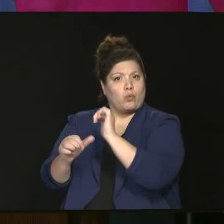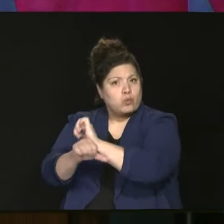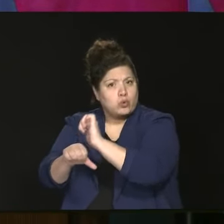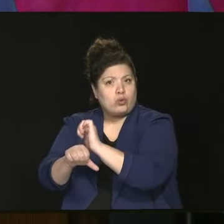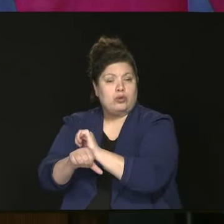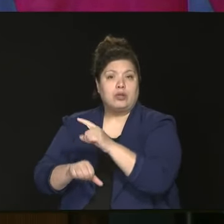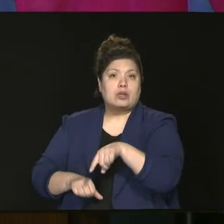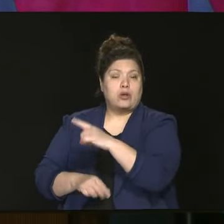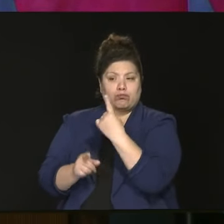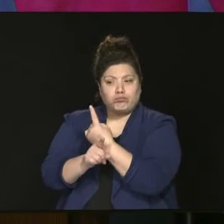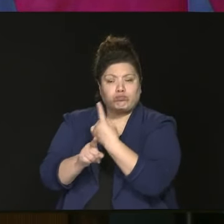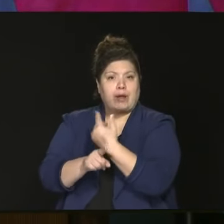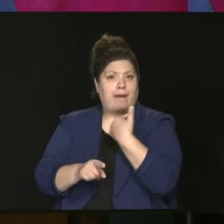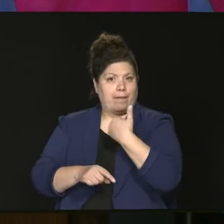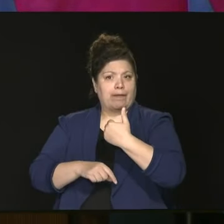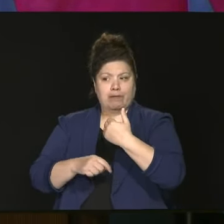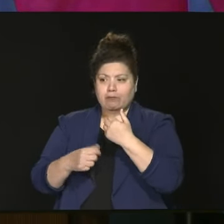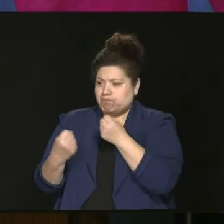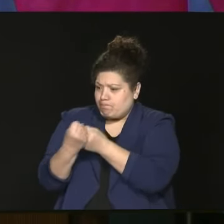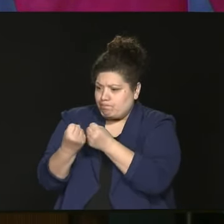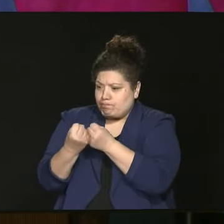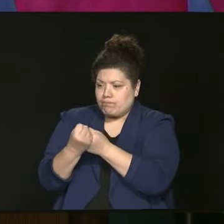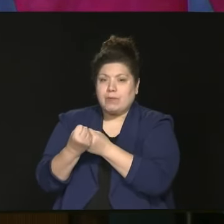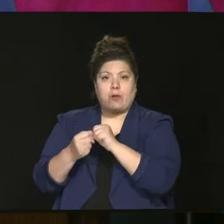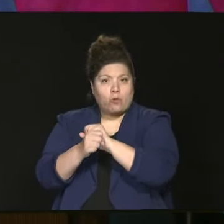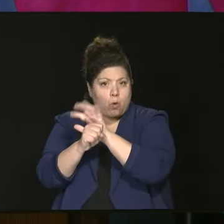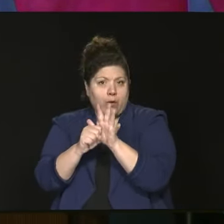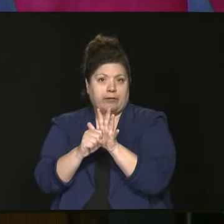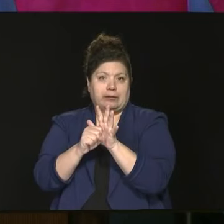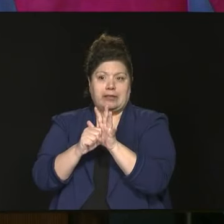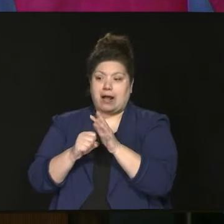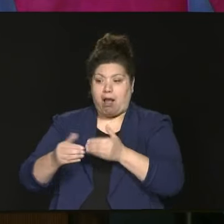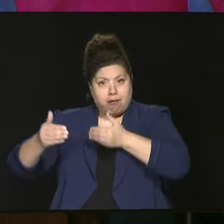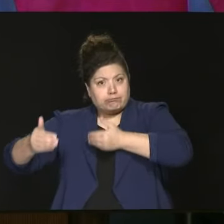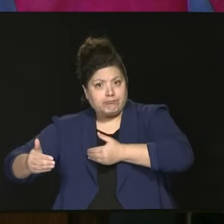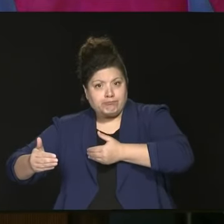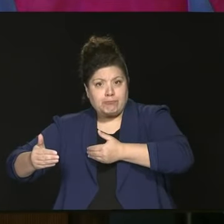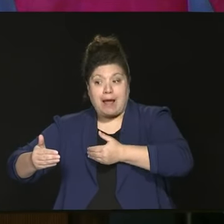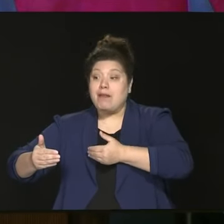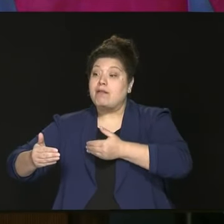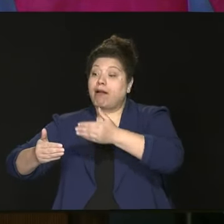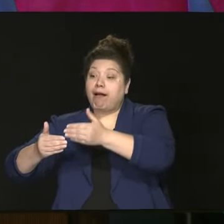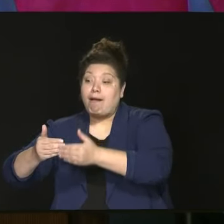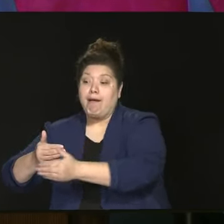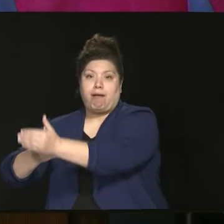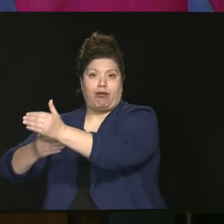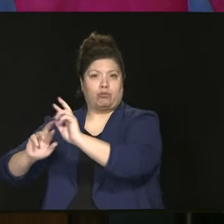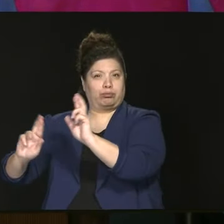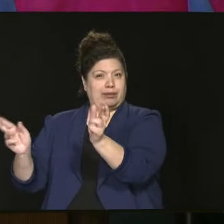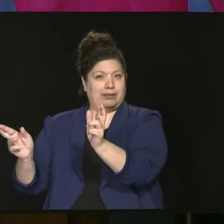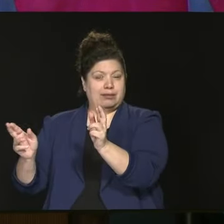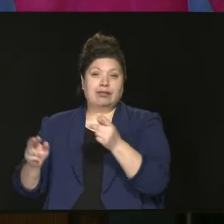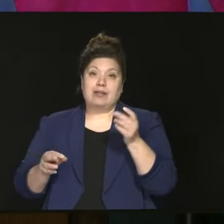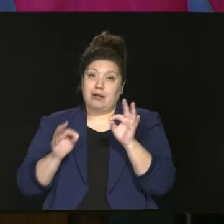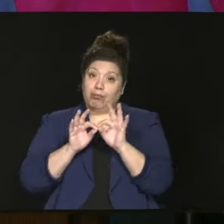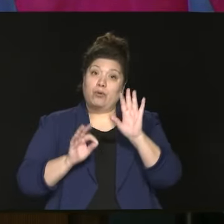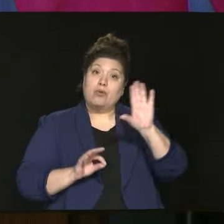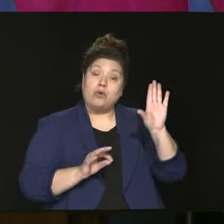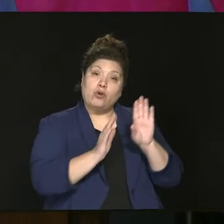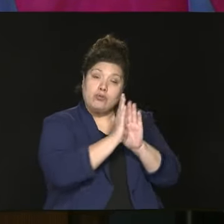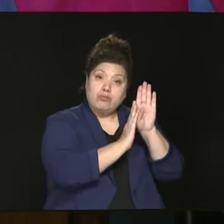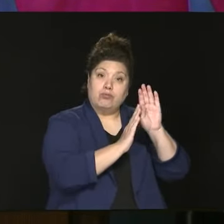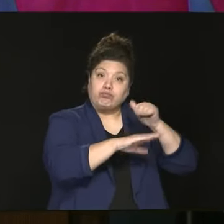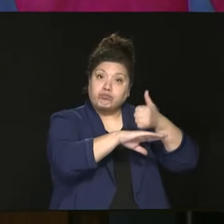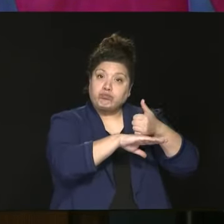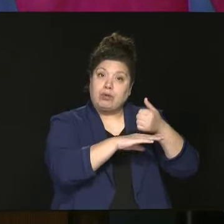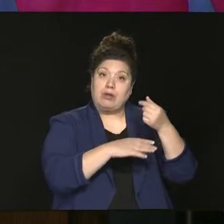need. And that's what we need to do with every program to make sure that they're cost effective and the right value. But make no mistake,